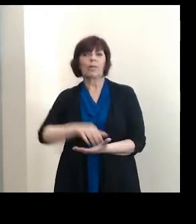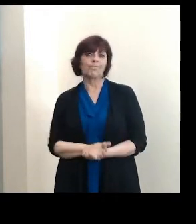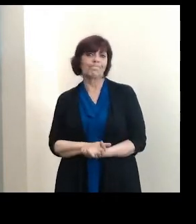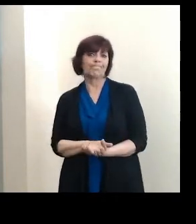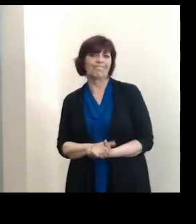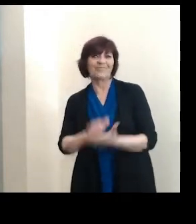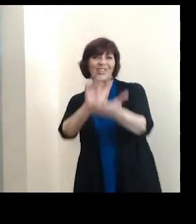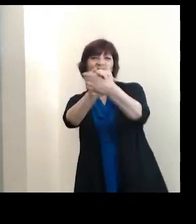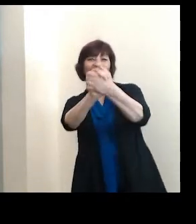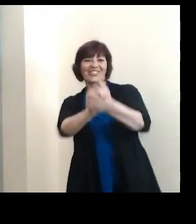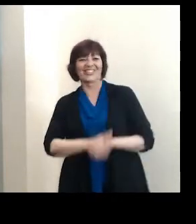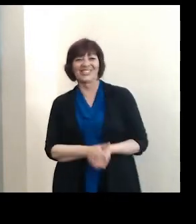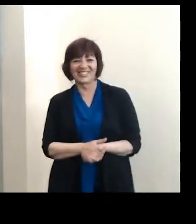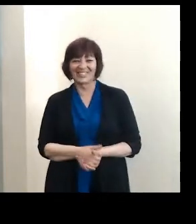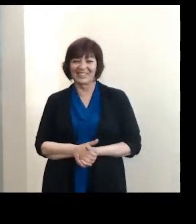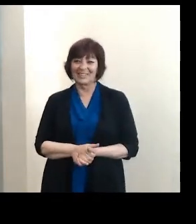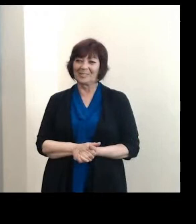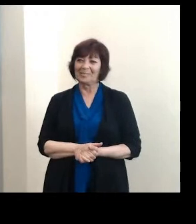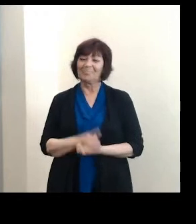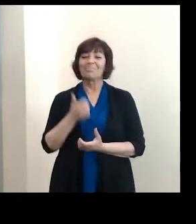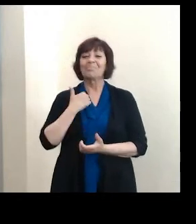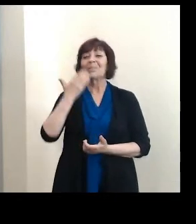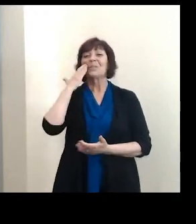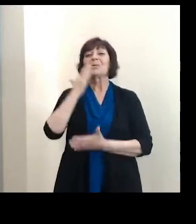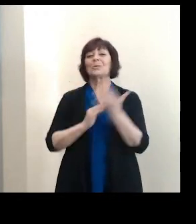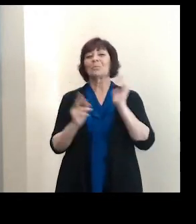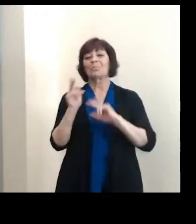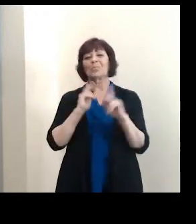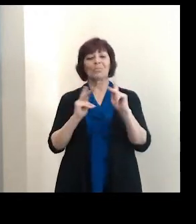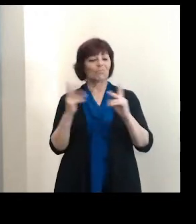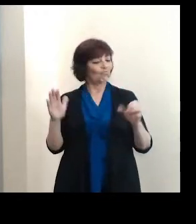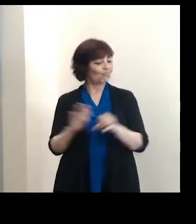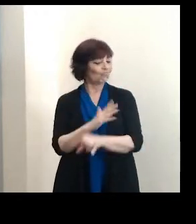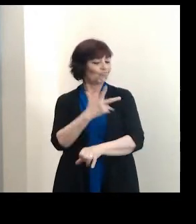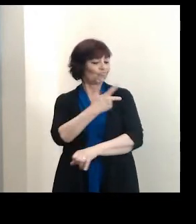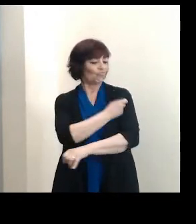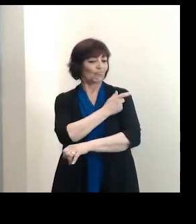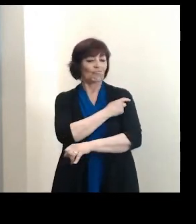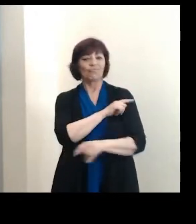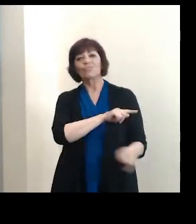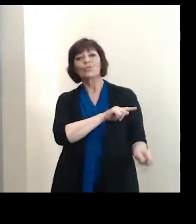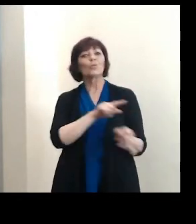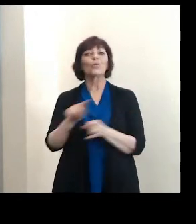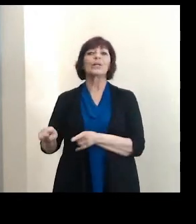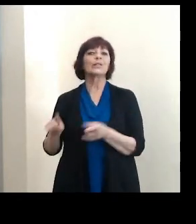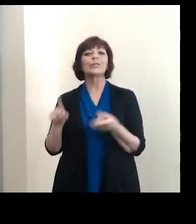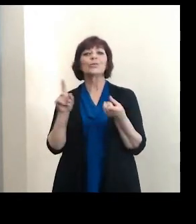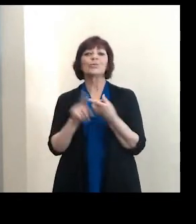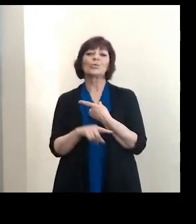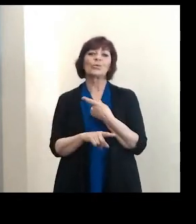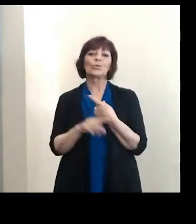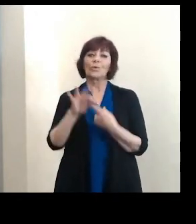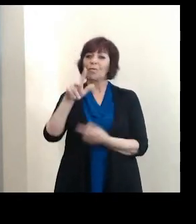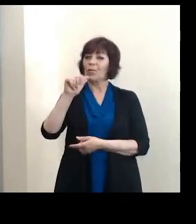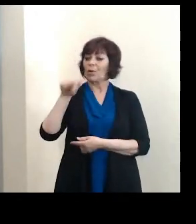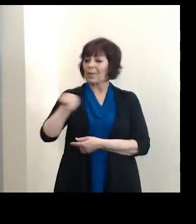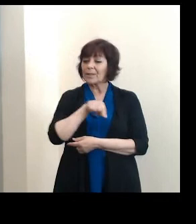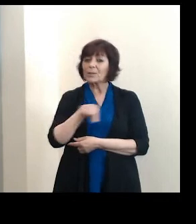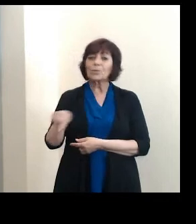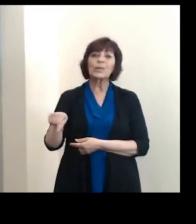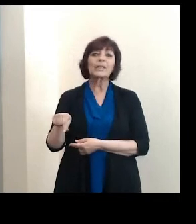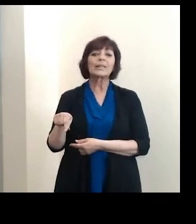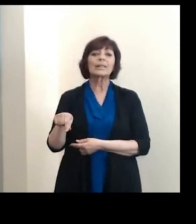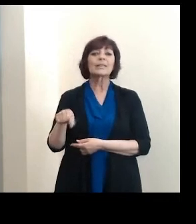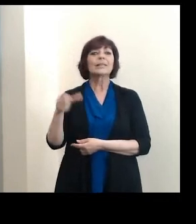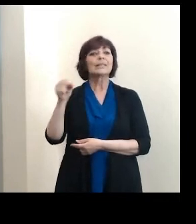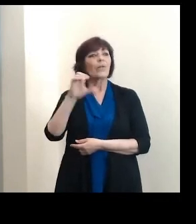So congratulations. I do know some people who have been fully vaccinated who went down to Florida this week and one in